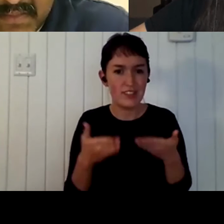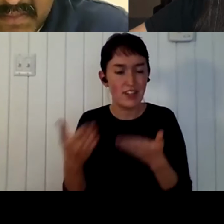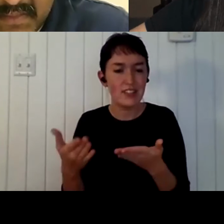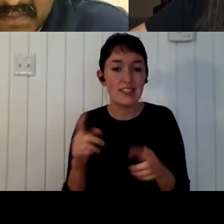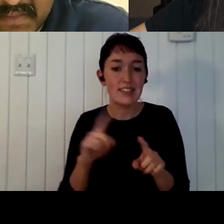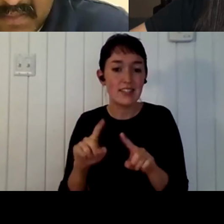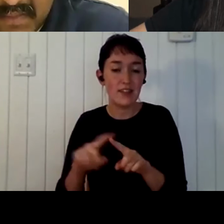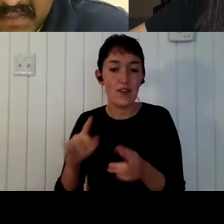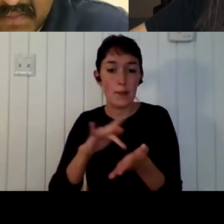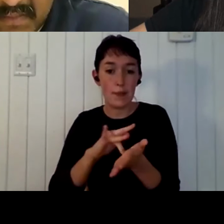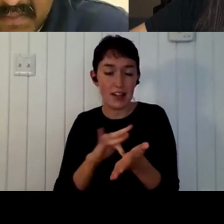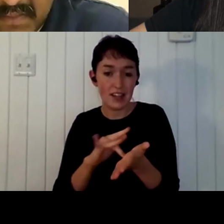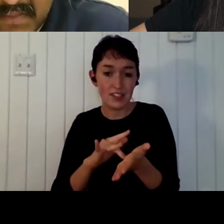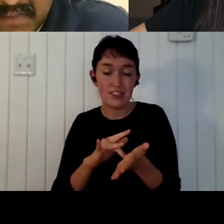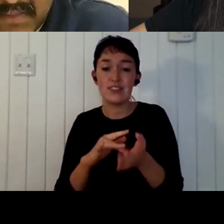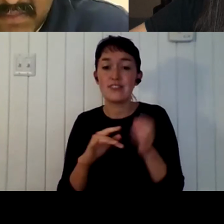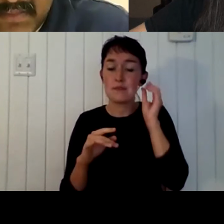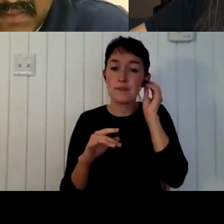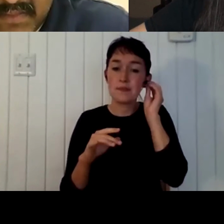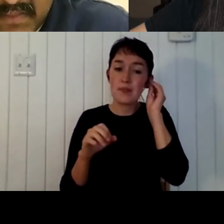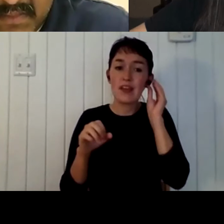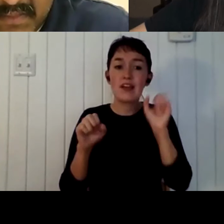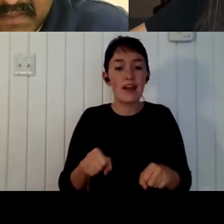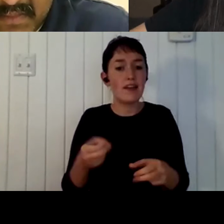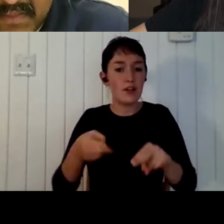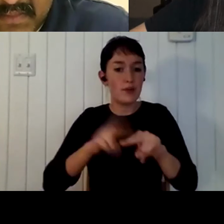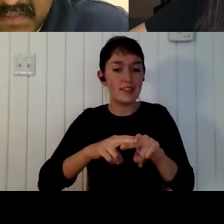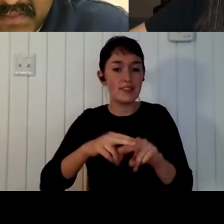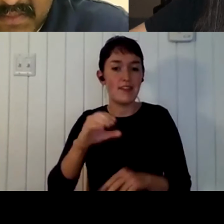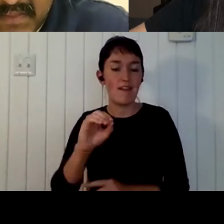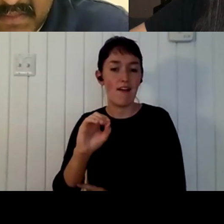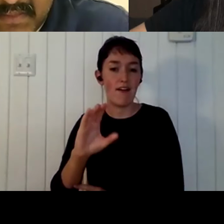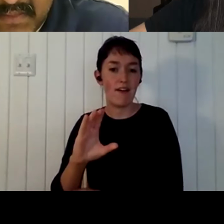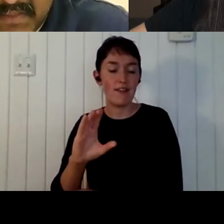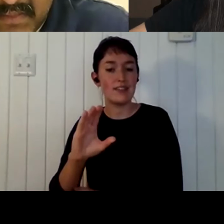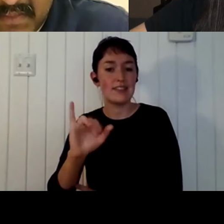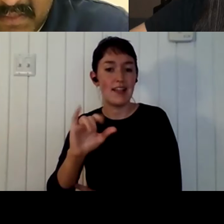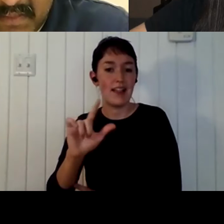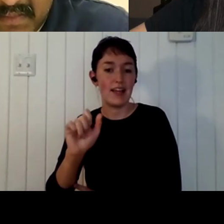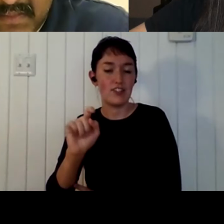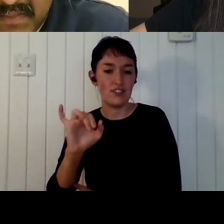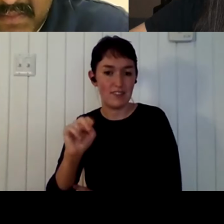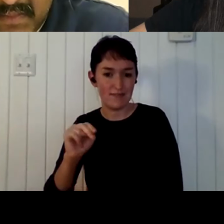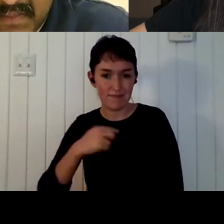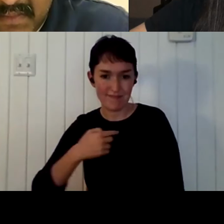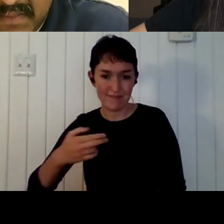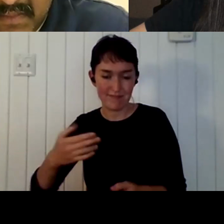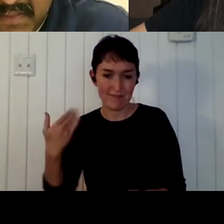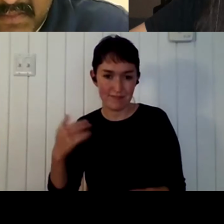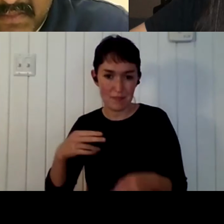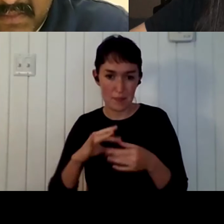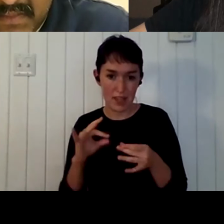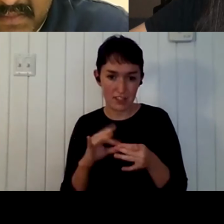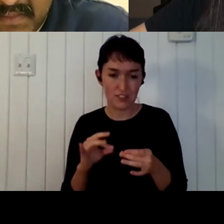medications that can increase some of these oscillations that I mentioned. And those have been shown in a couple of